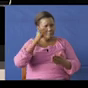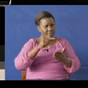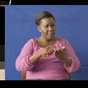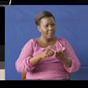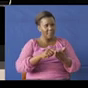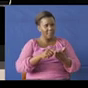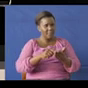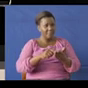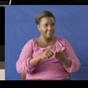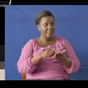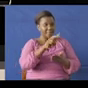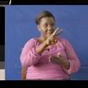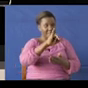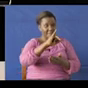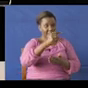Imperative means